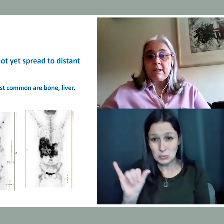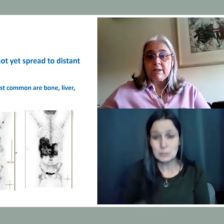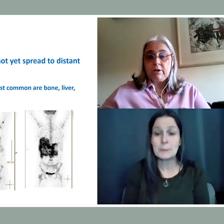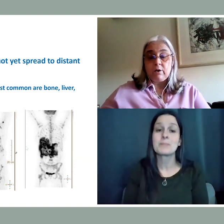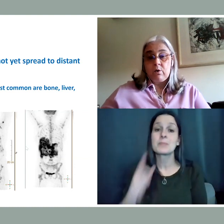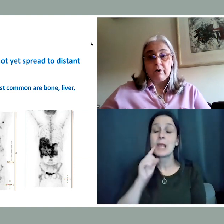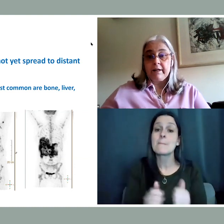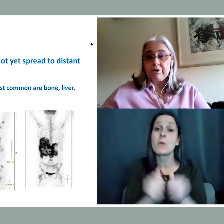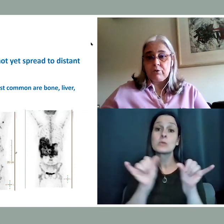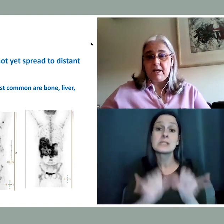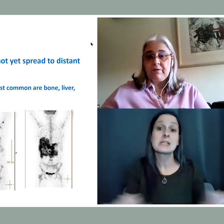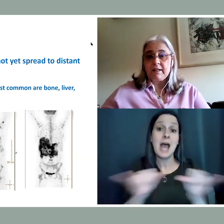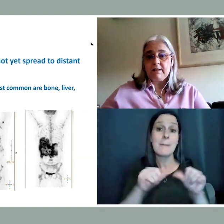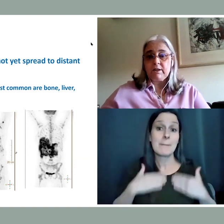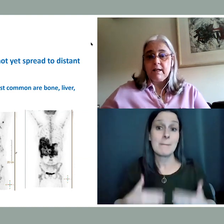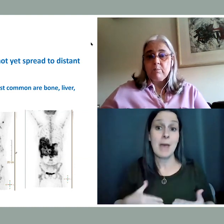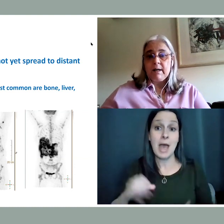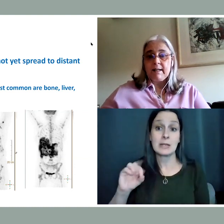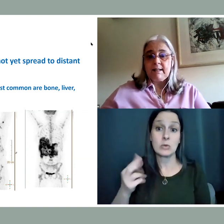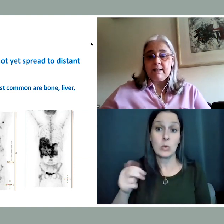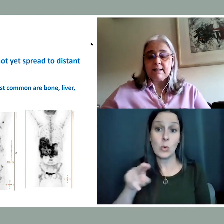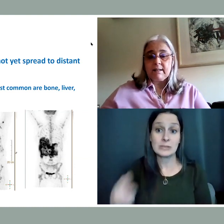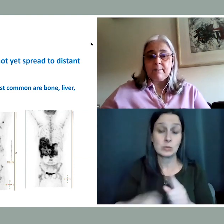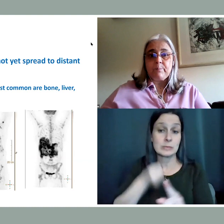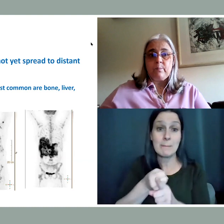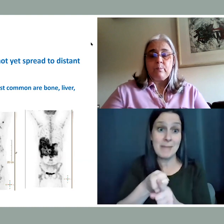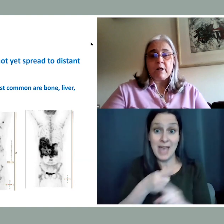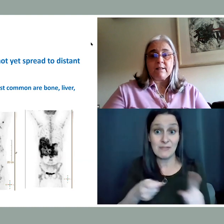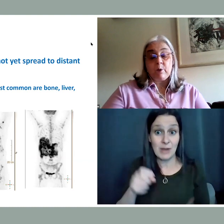common body's organs to be affected by this